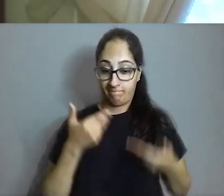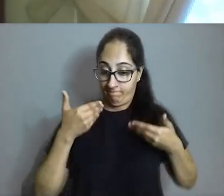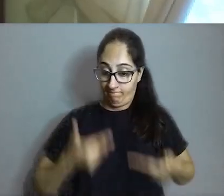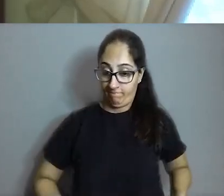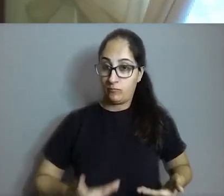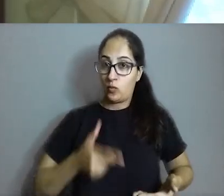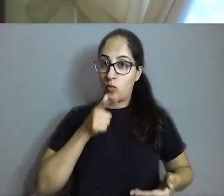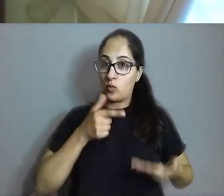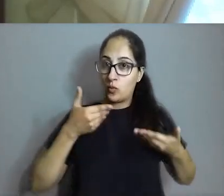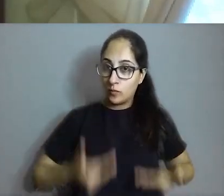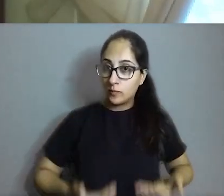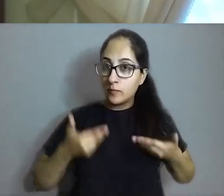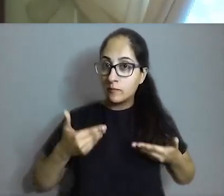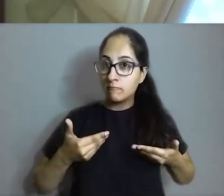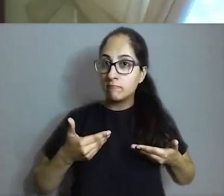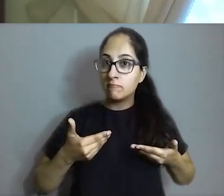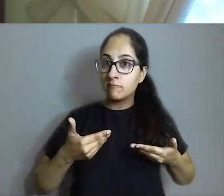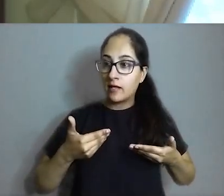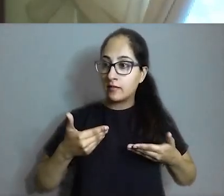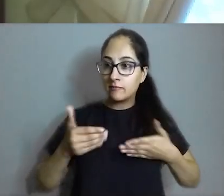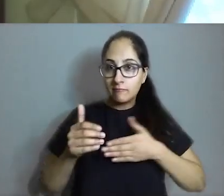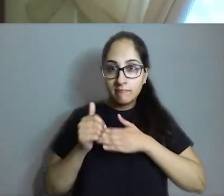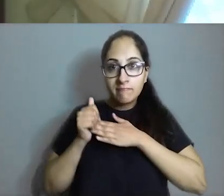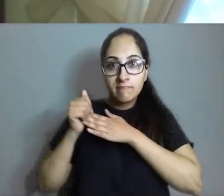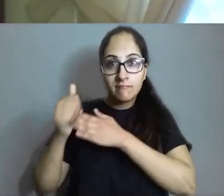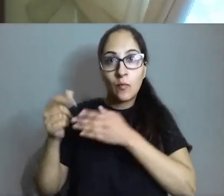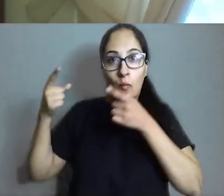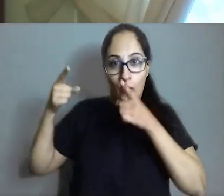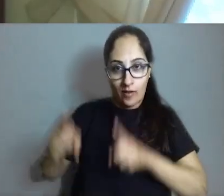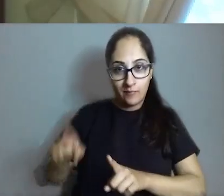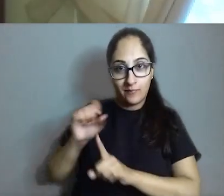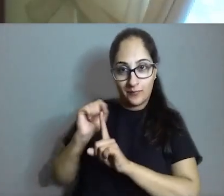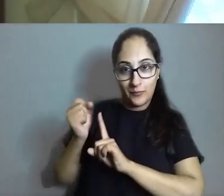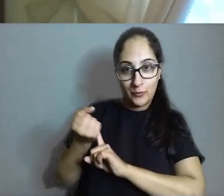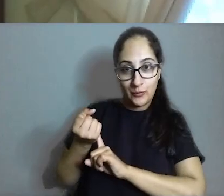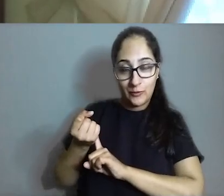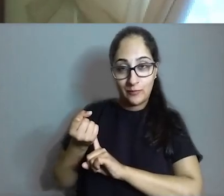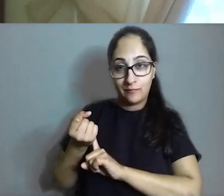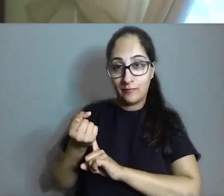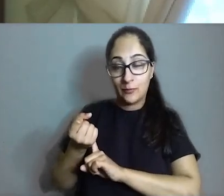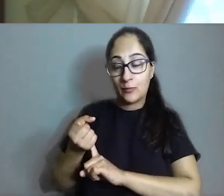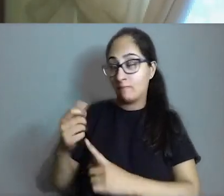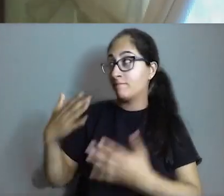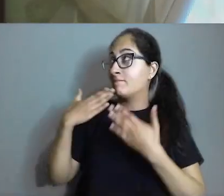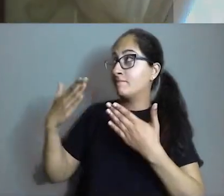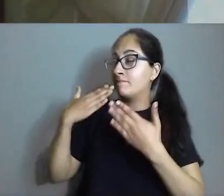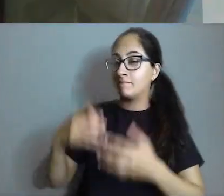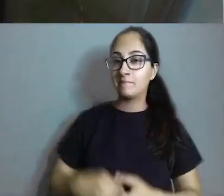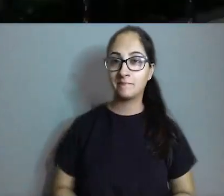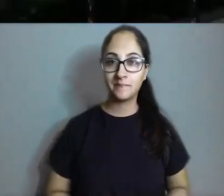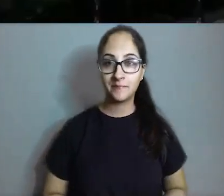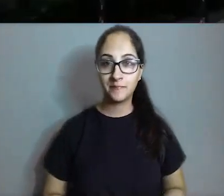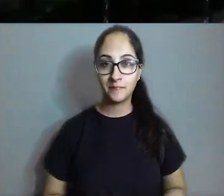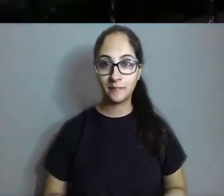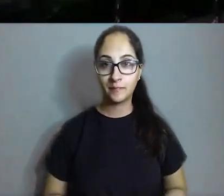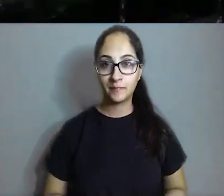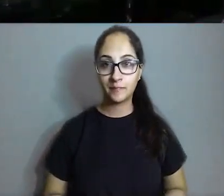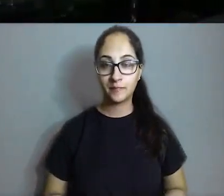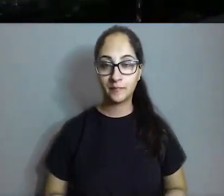type of person I wanted to become and the type of person I'm still becoming. I am eternally grateful for these